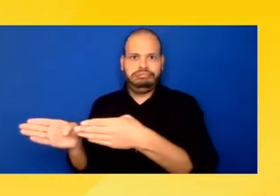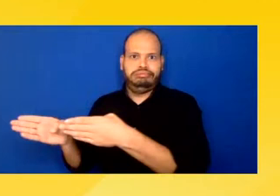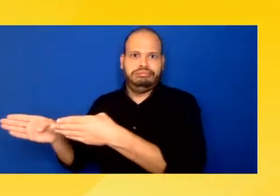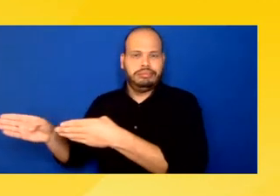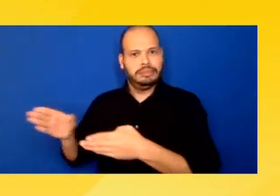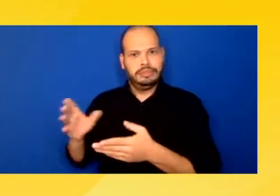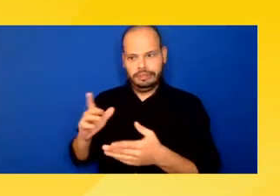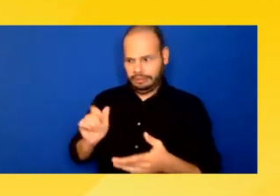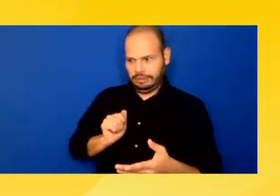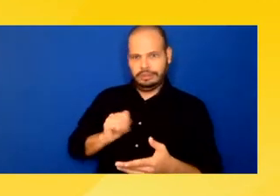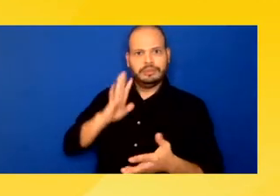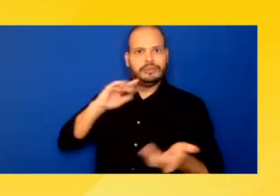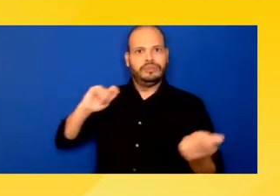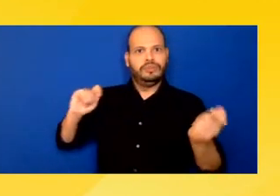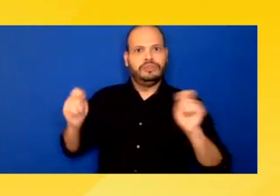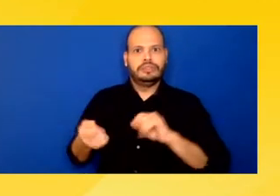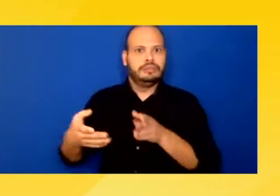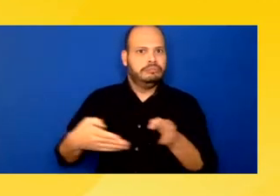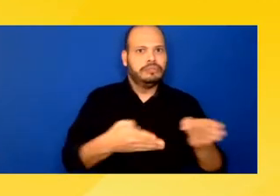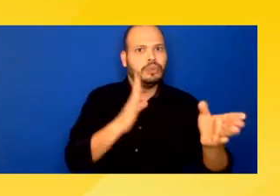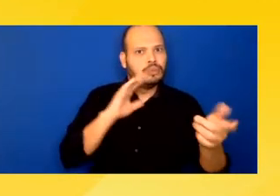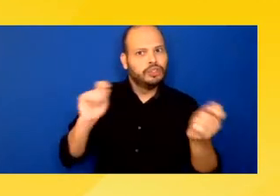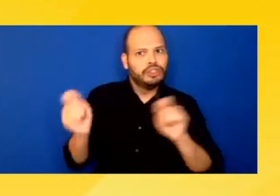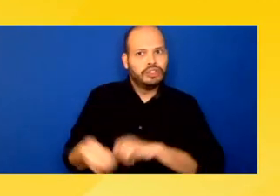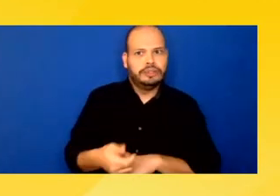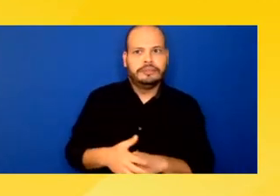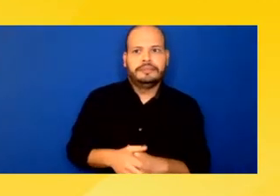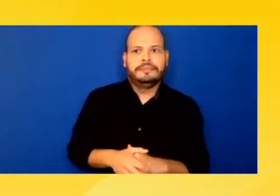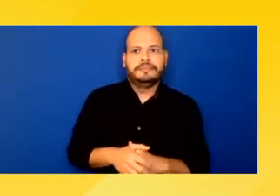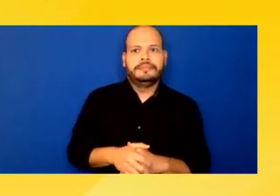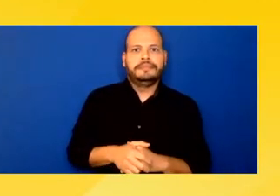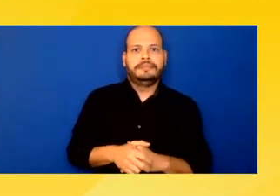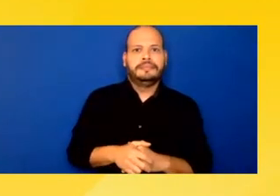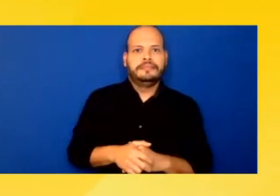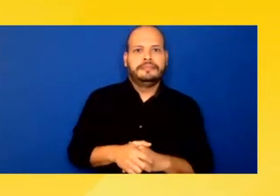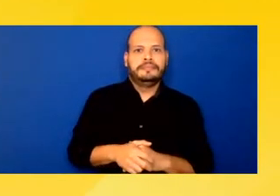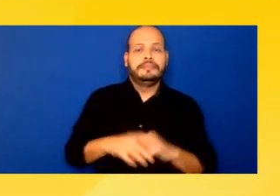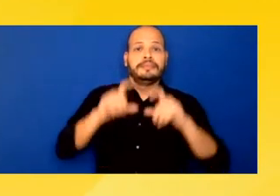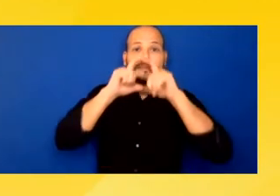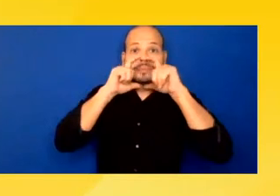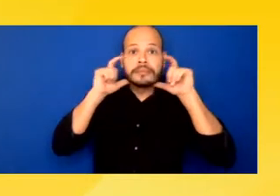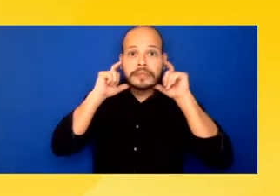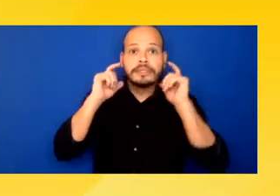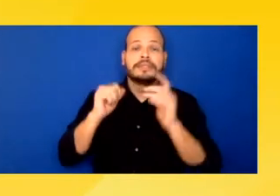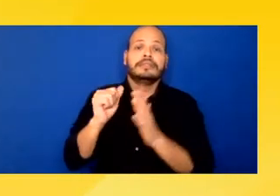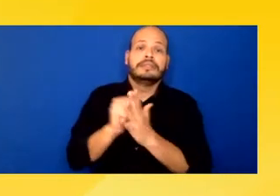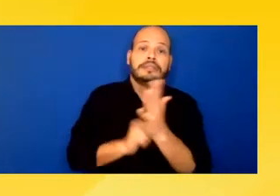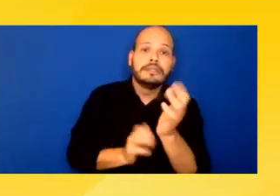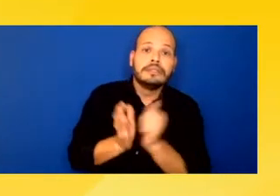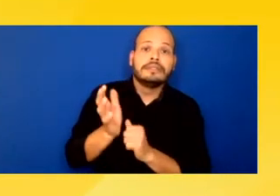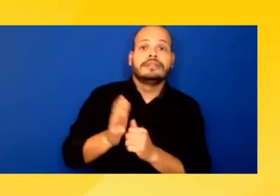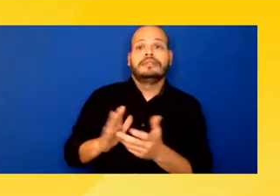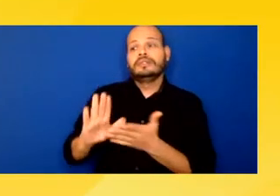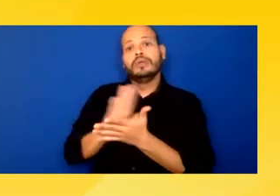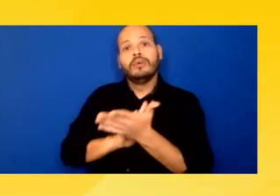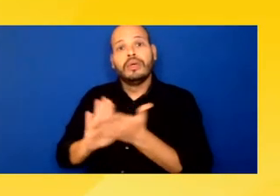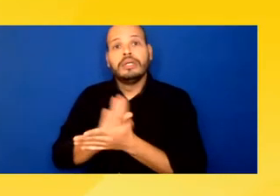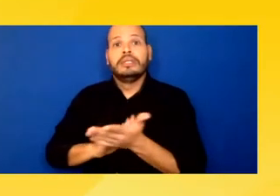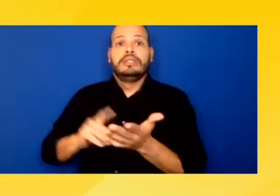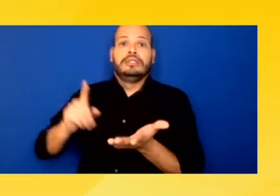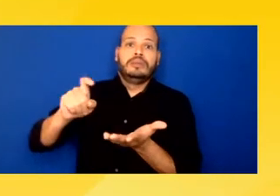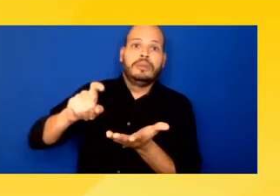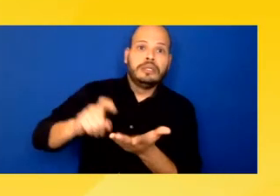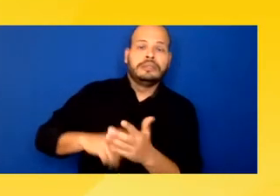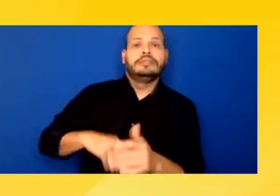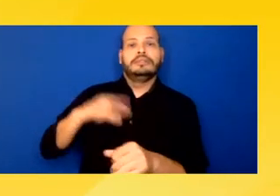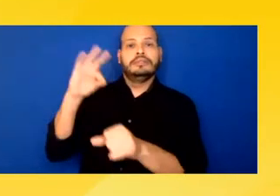protection equipment and vote we have prayed and I'm I prayed and cried enough now it's